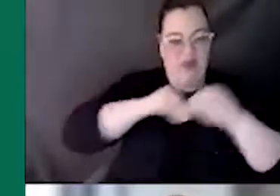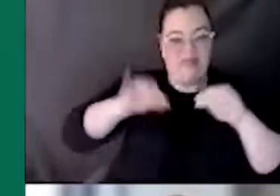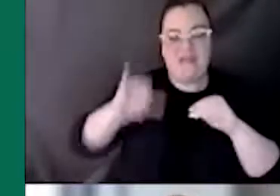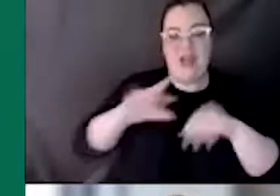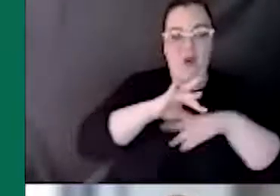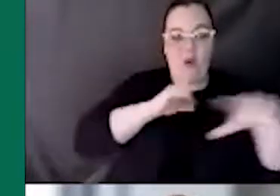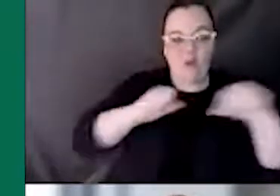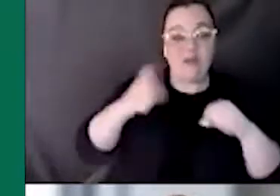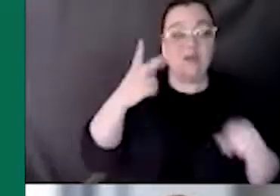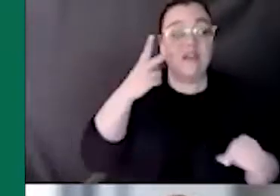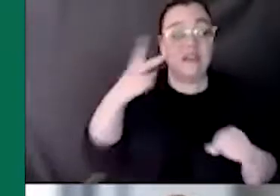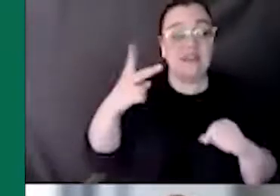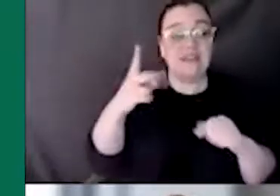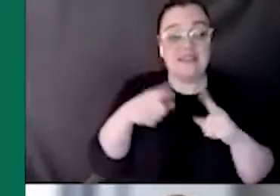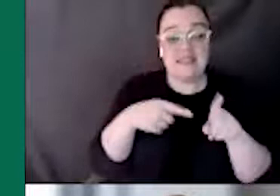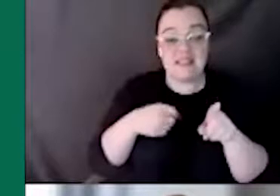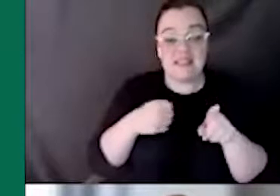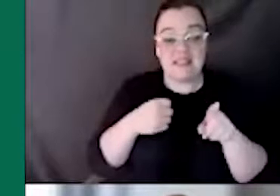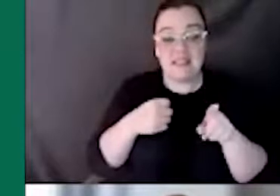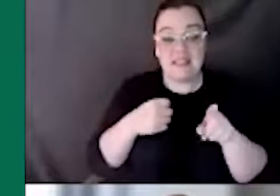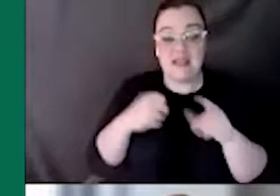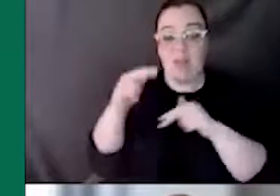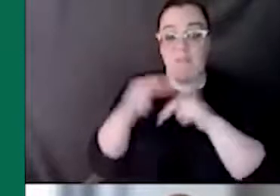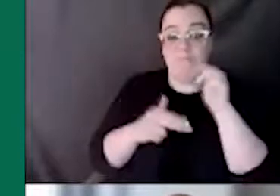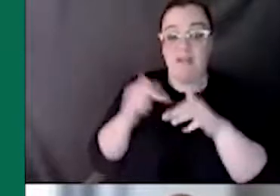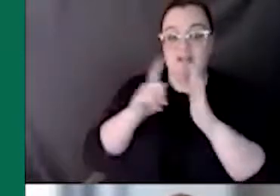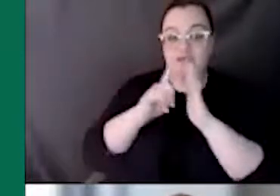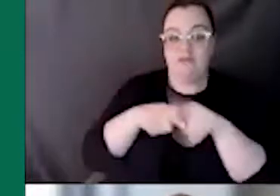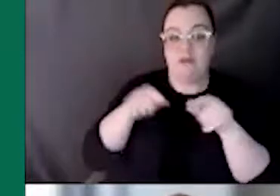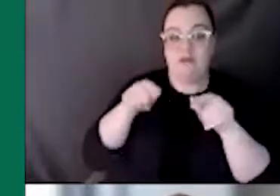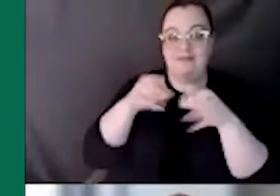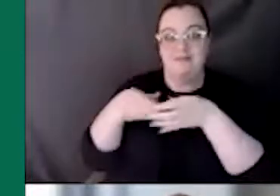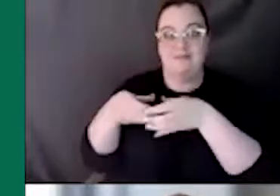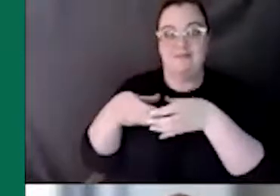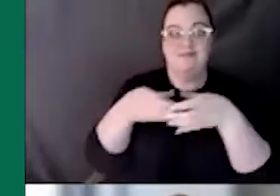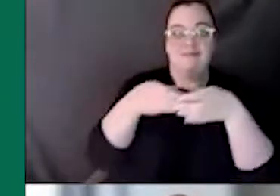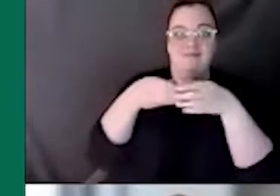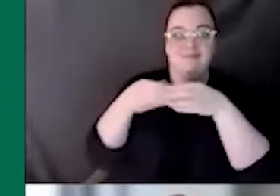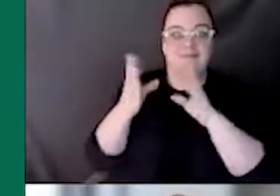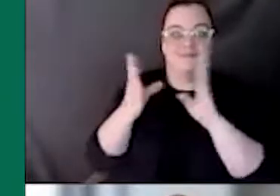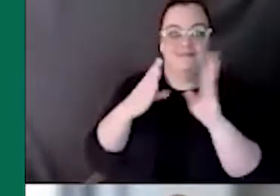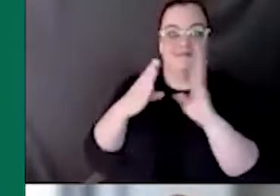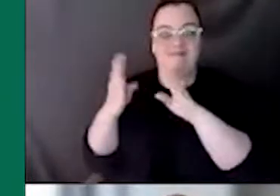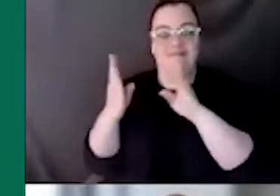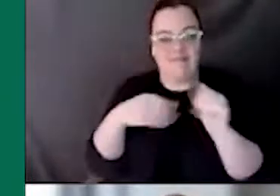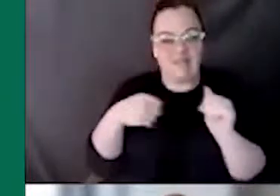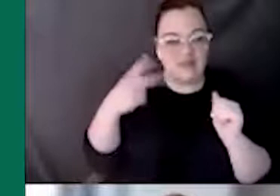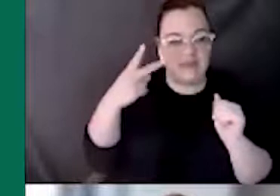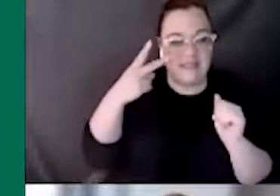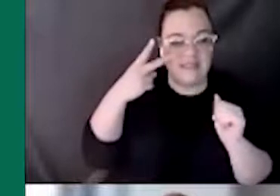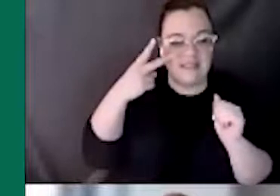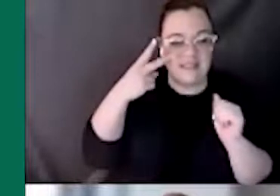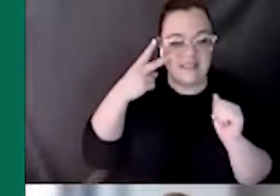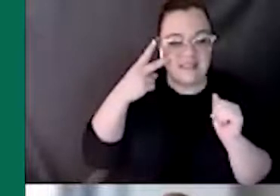at about this point, the building really starts getting swaying. And I think you'll see it shortly. This is